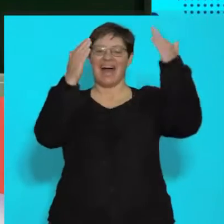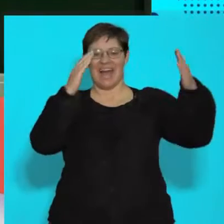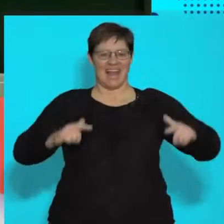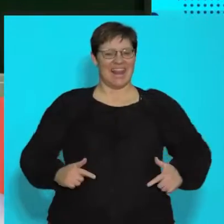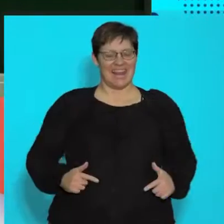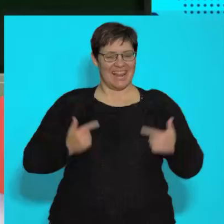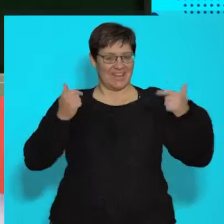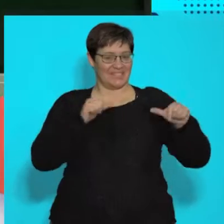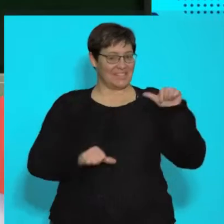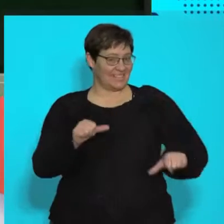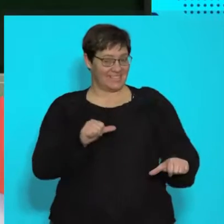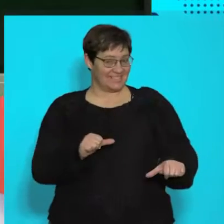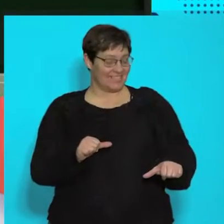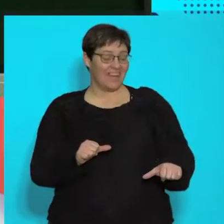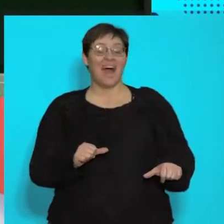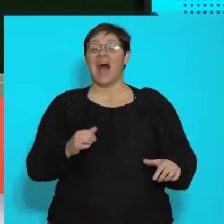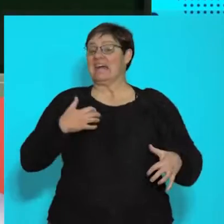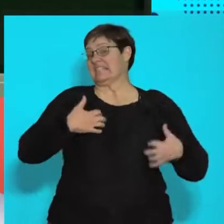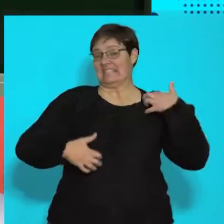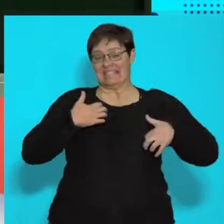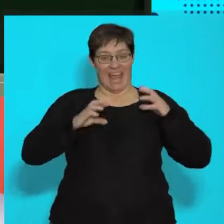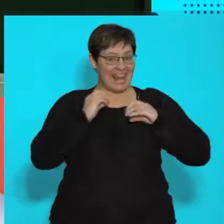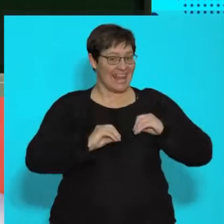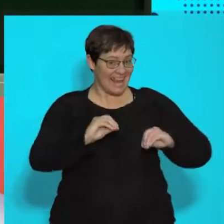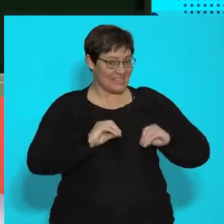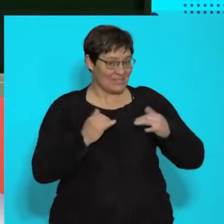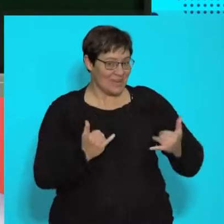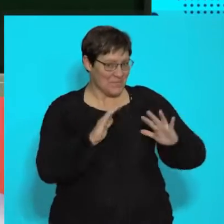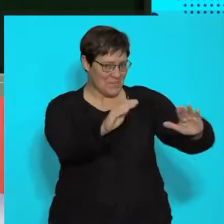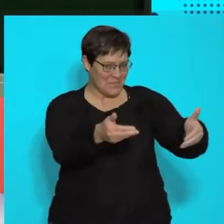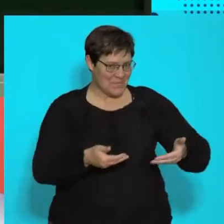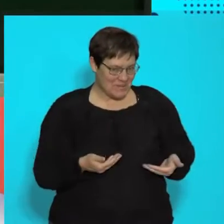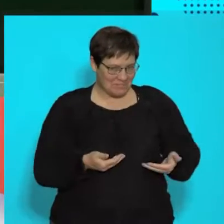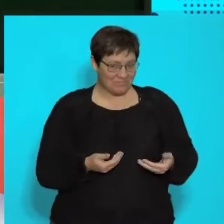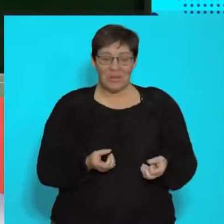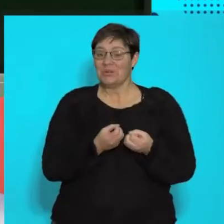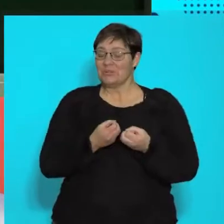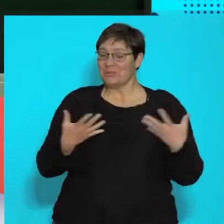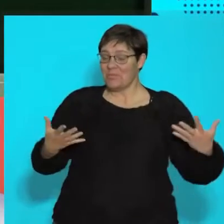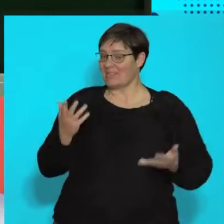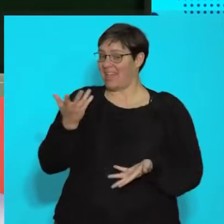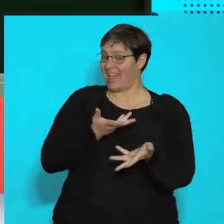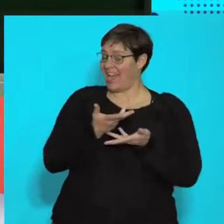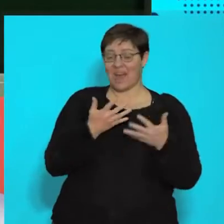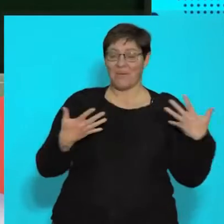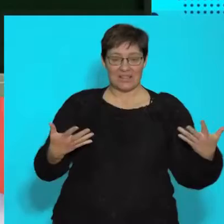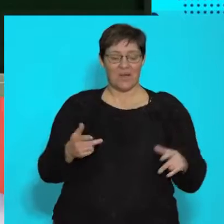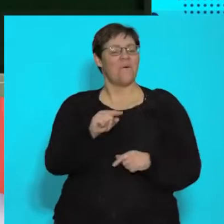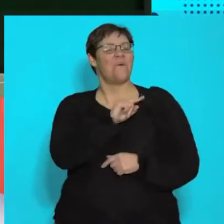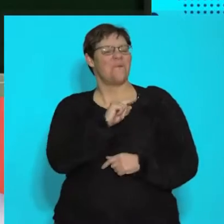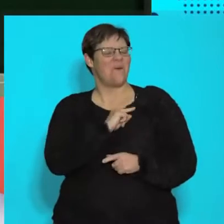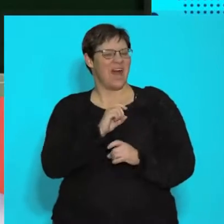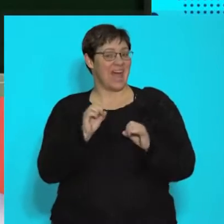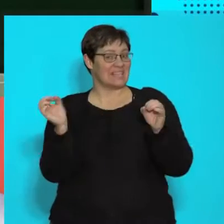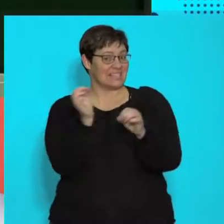Welcome, Life Sciences. Welcome to a really exciting life science lesson today. I don't want to spend too much time talking because